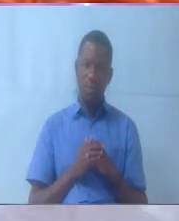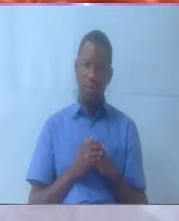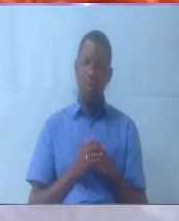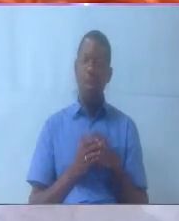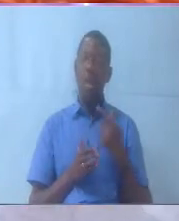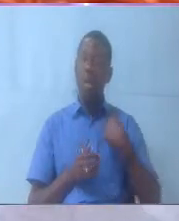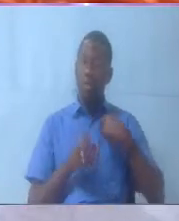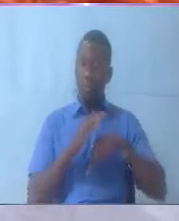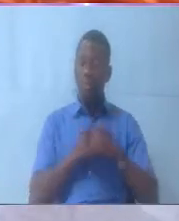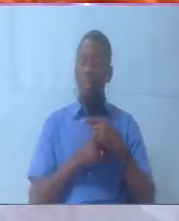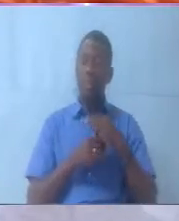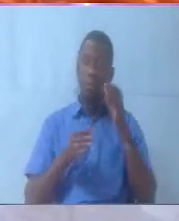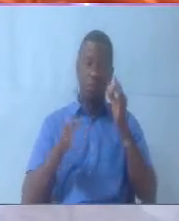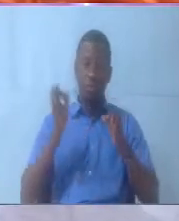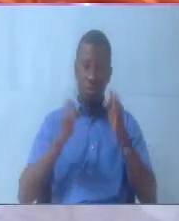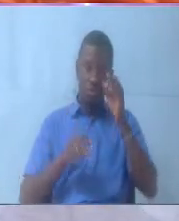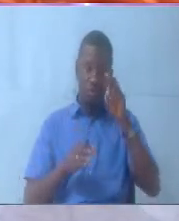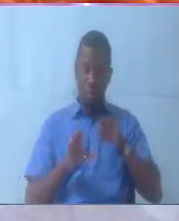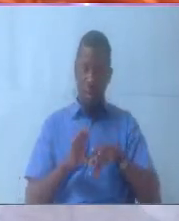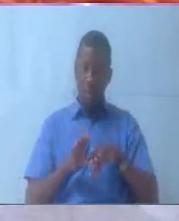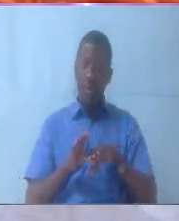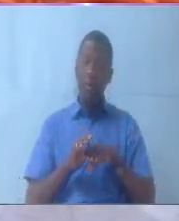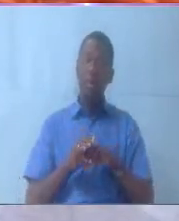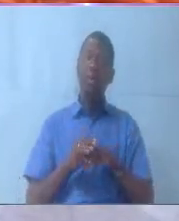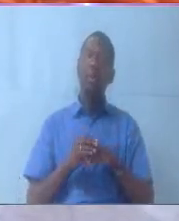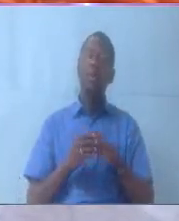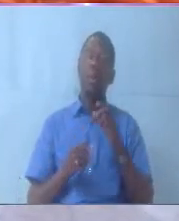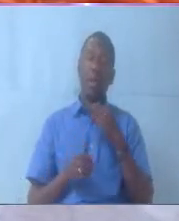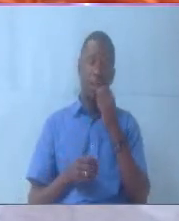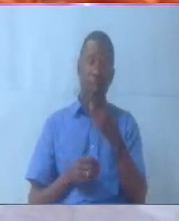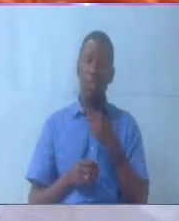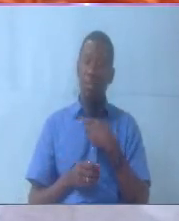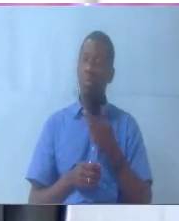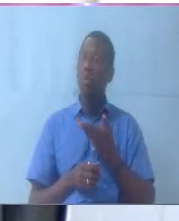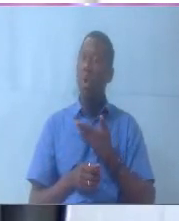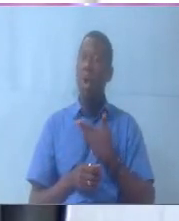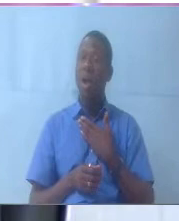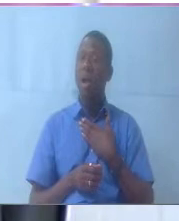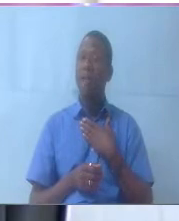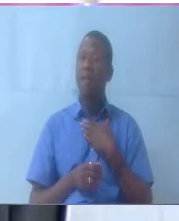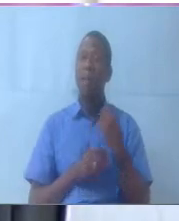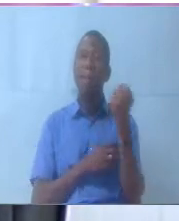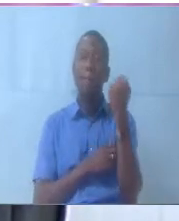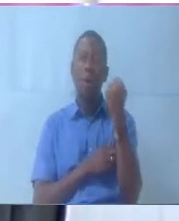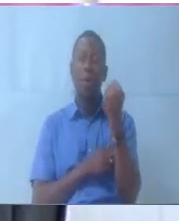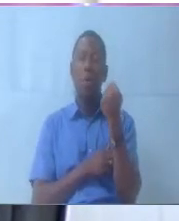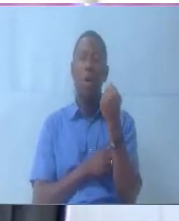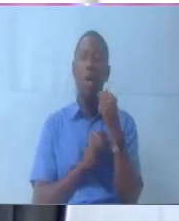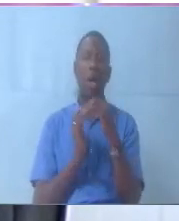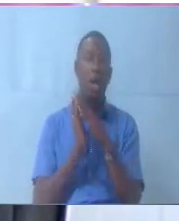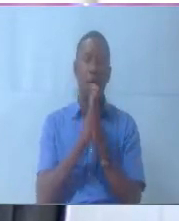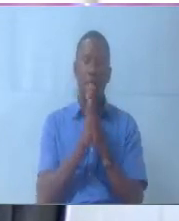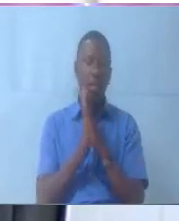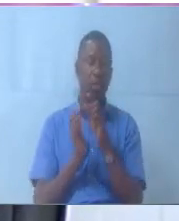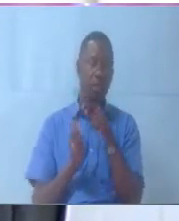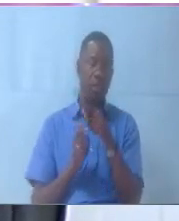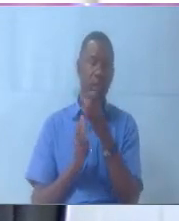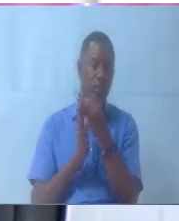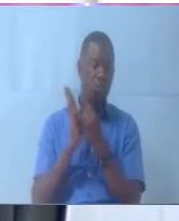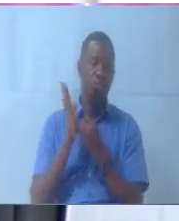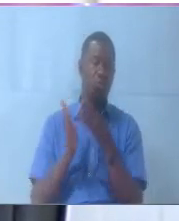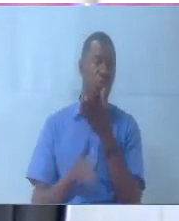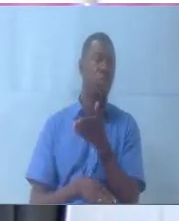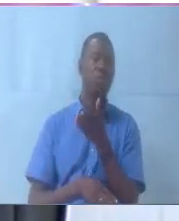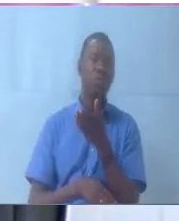judgment, goto nga kito te nyamin I said I lack territorial jurisdiction over this matter, nganyina foko dinkira